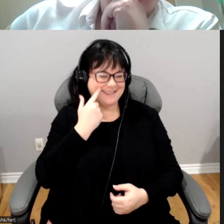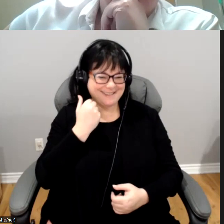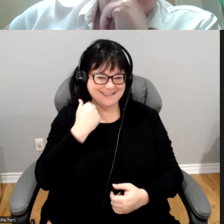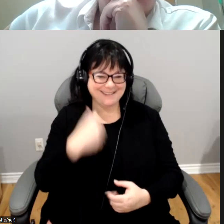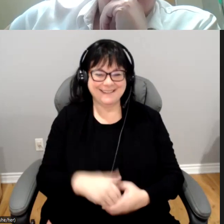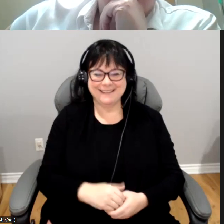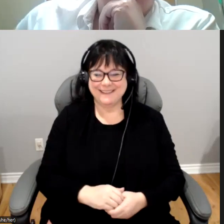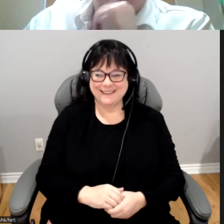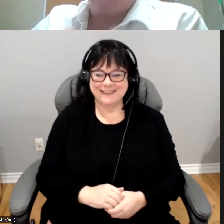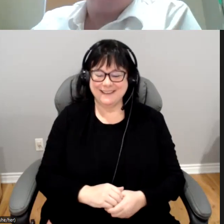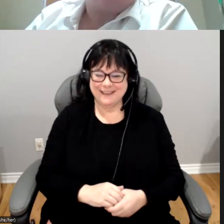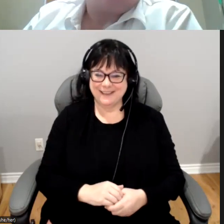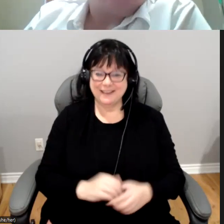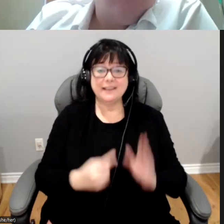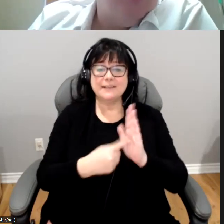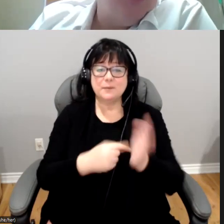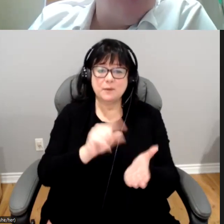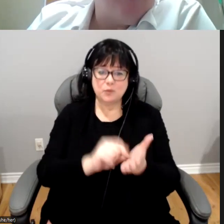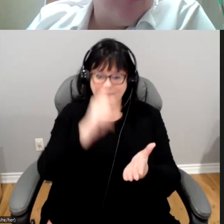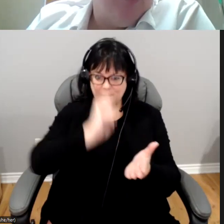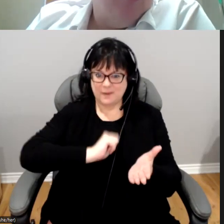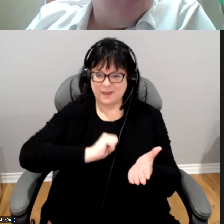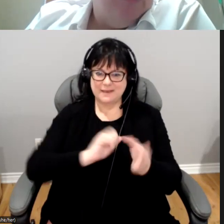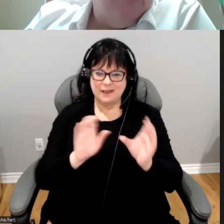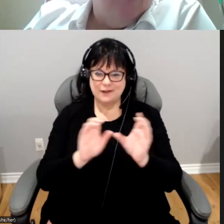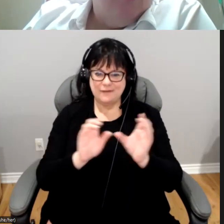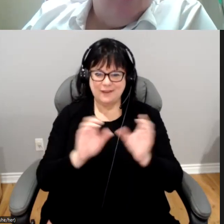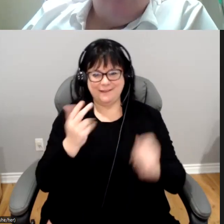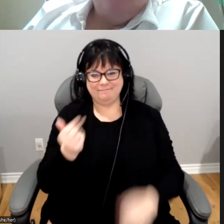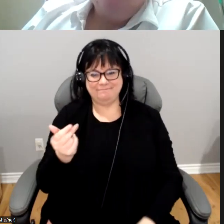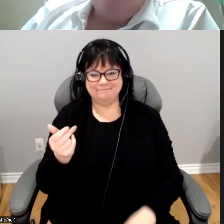Oh, I give myself certificates sometimes. Lisa, you used to have your hand